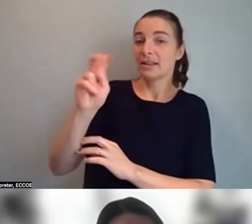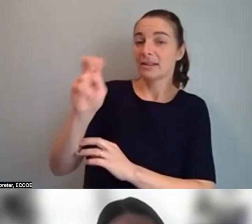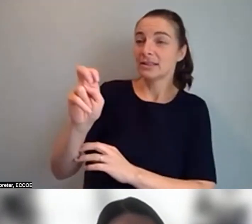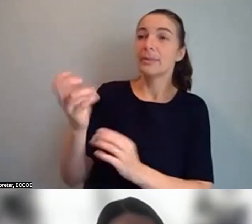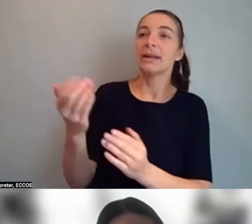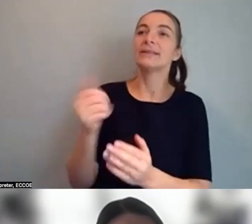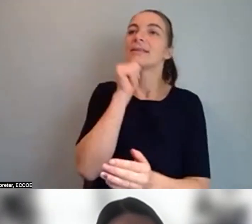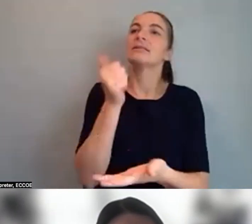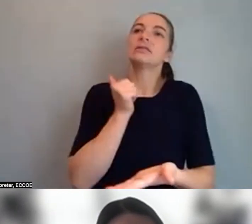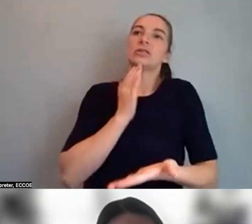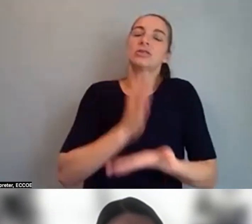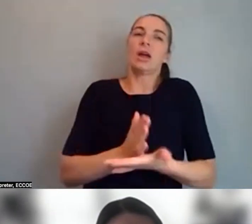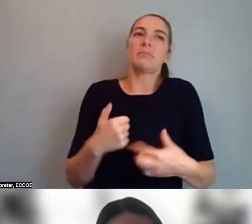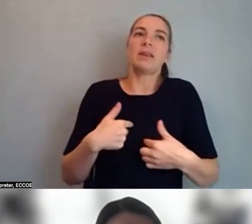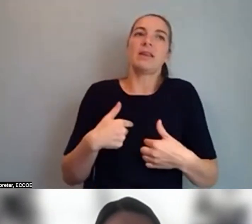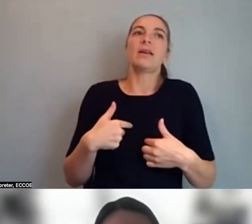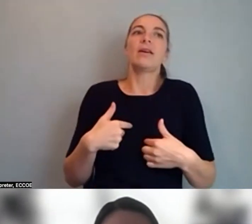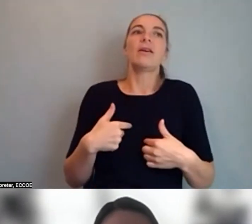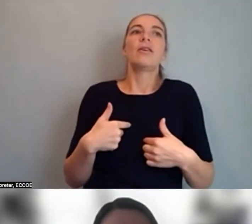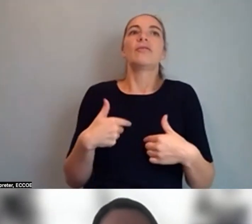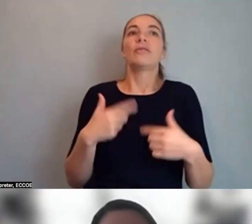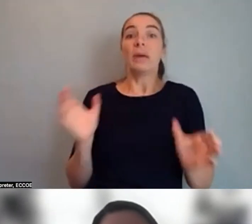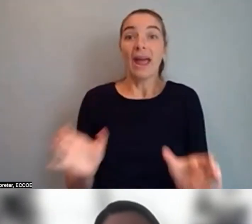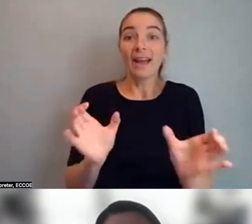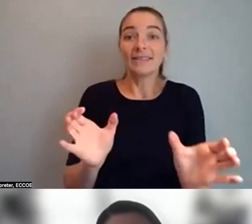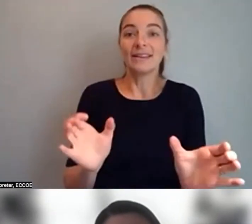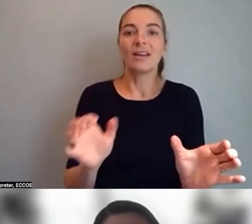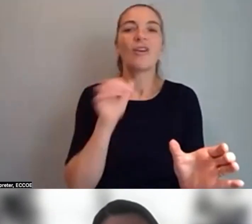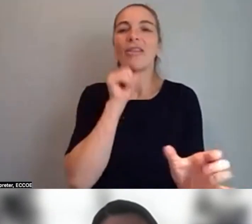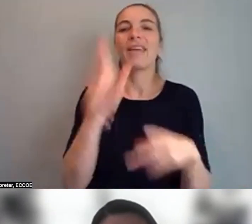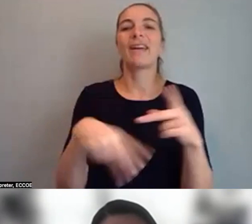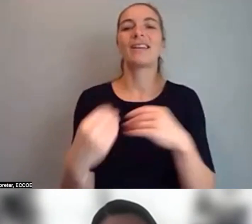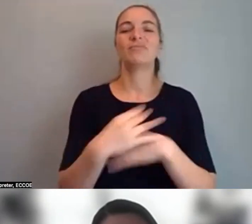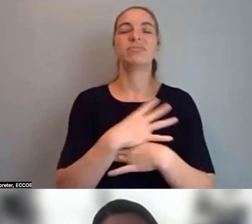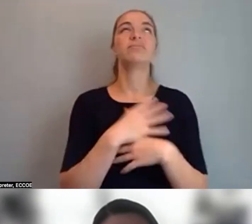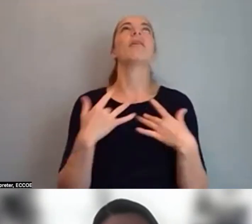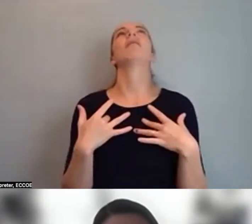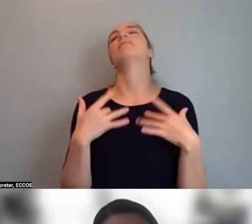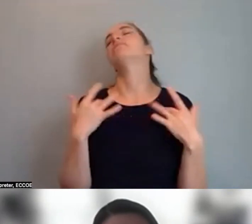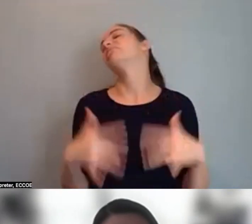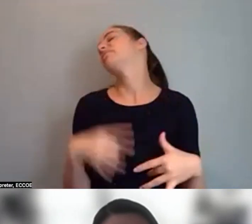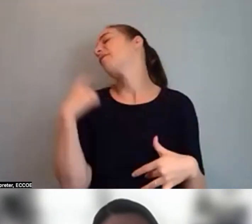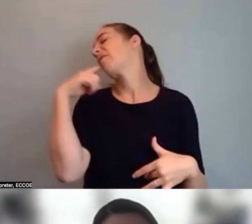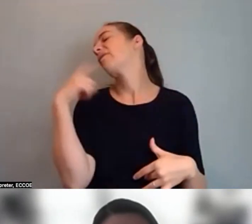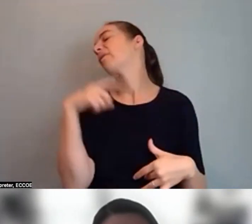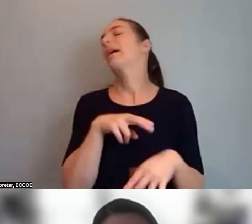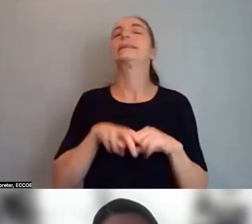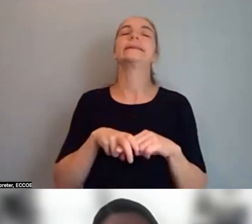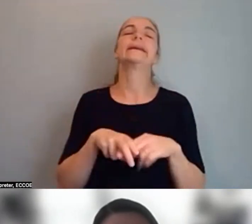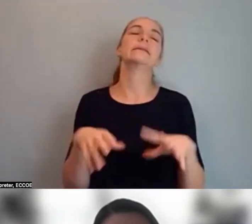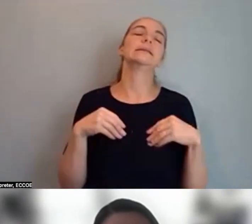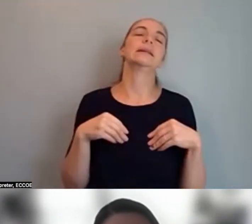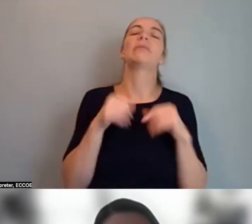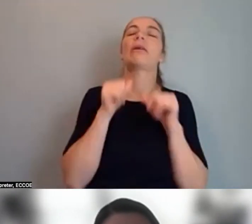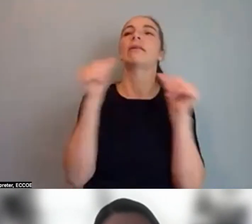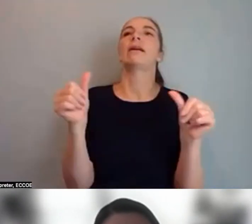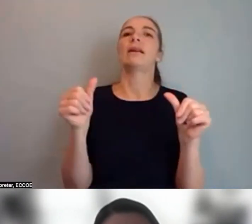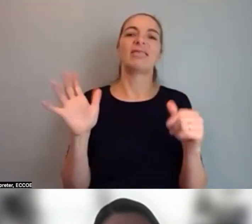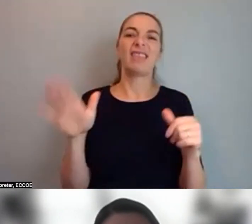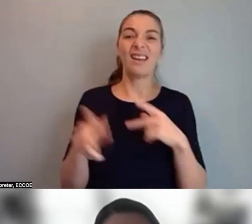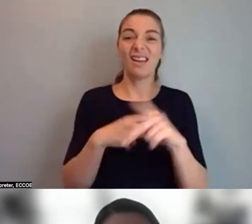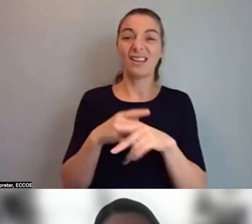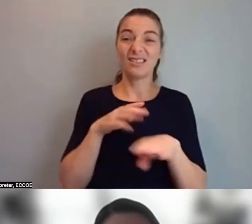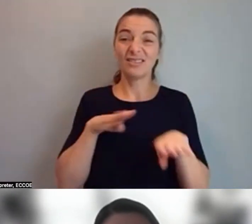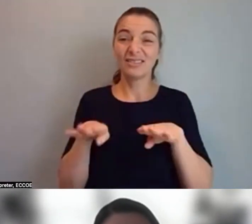wanting to, like, die in the hole. You know what mean? Like, wanting to die in the hole doesn't get you anywhere at all. And Dallas